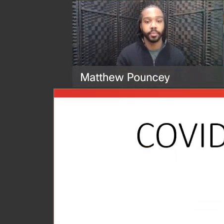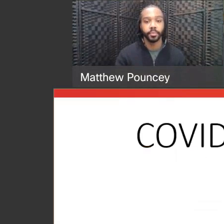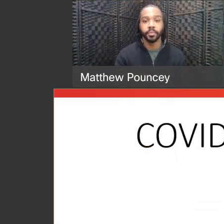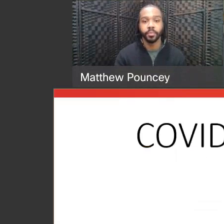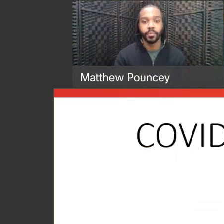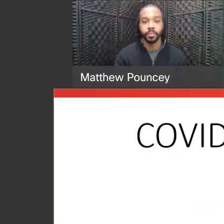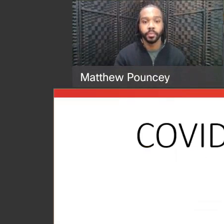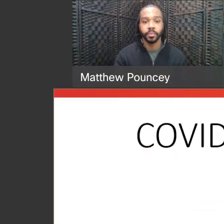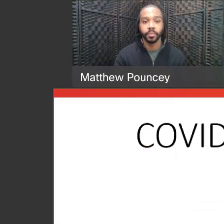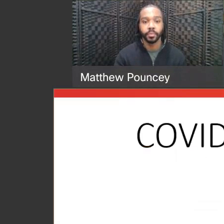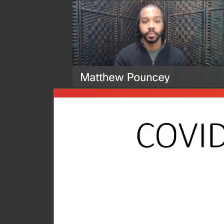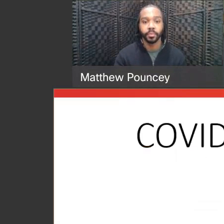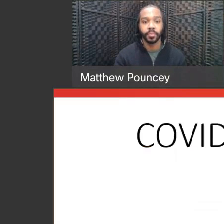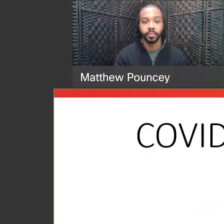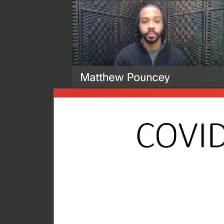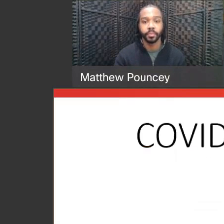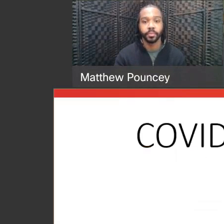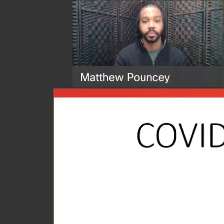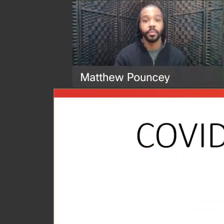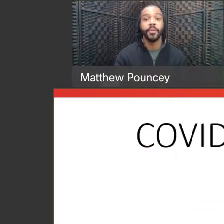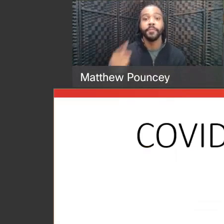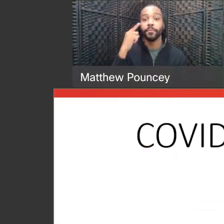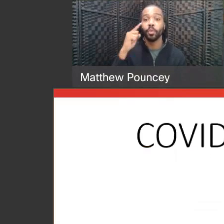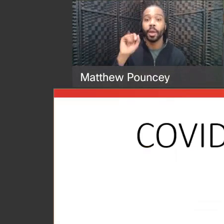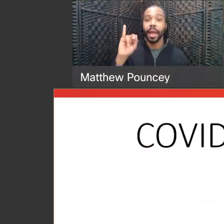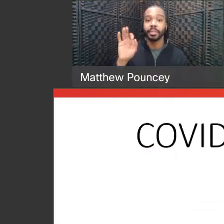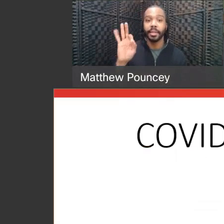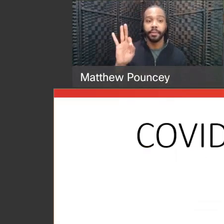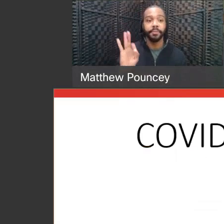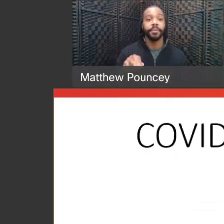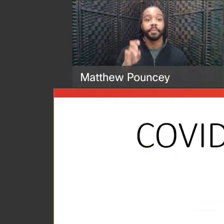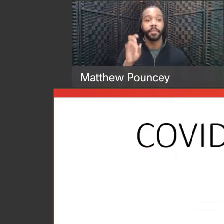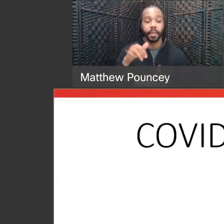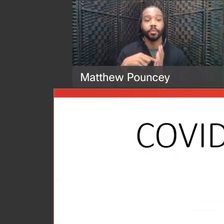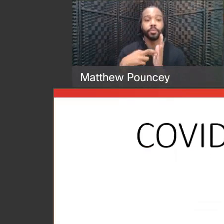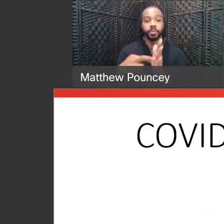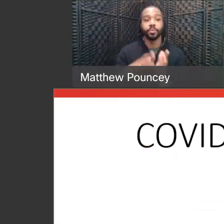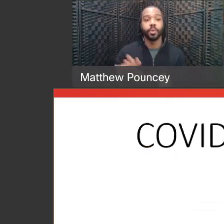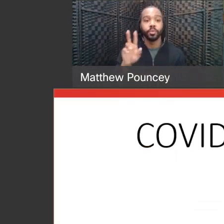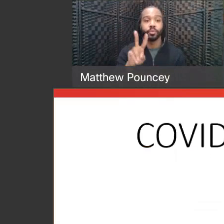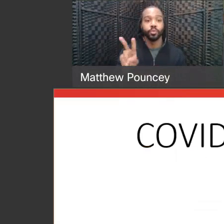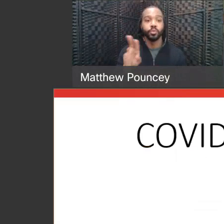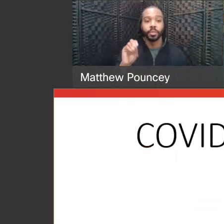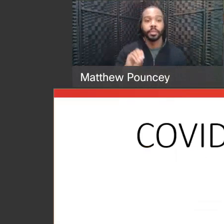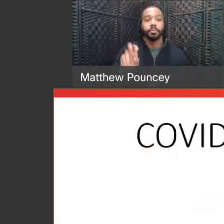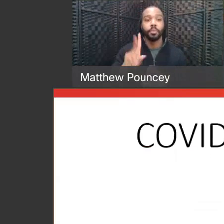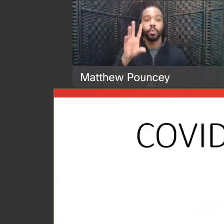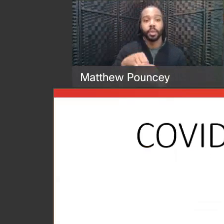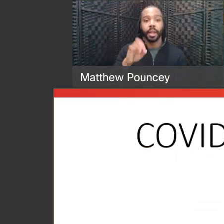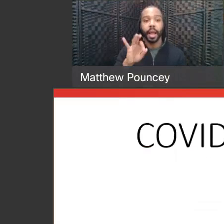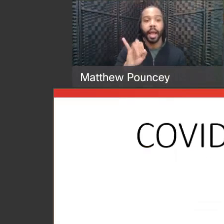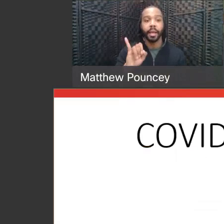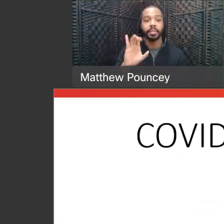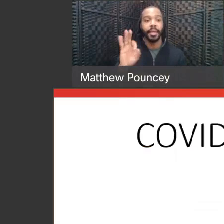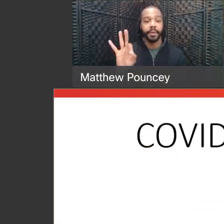So in ICFs, those 126 people represent about 42% of people who are in ICFs who have